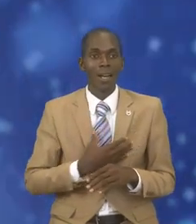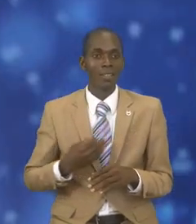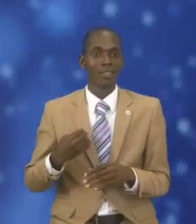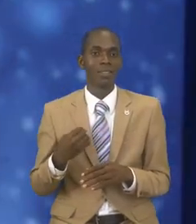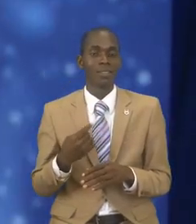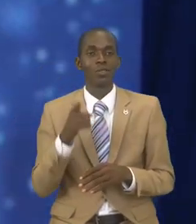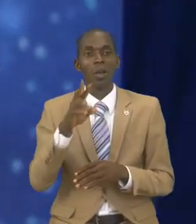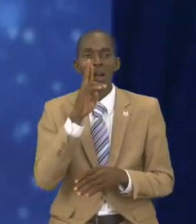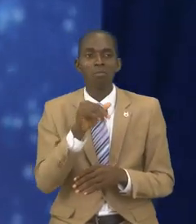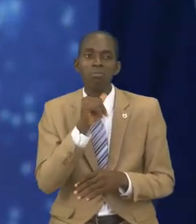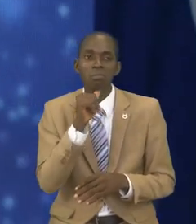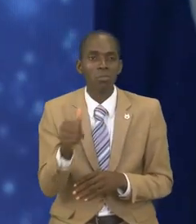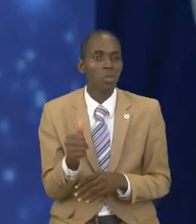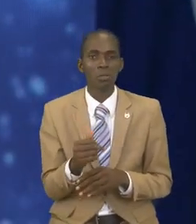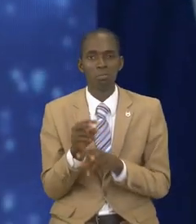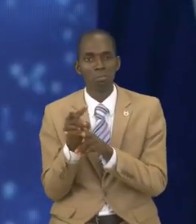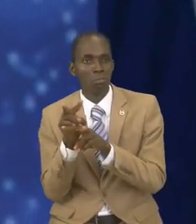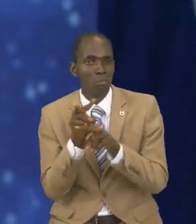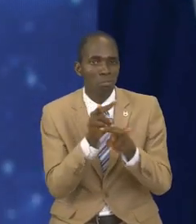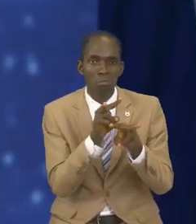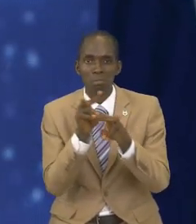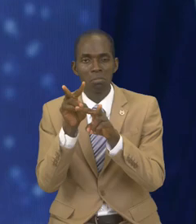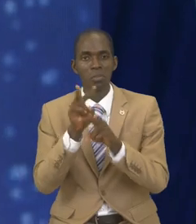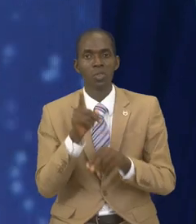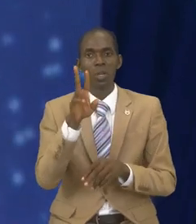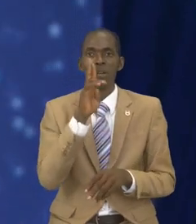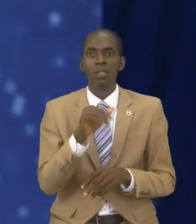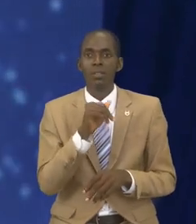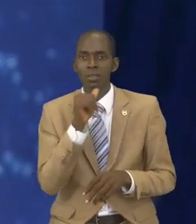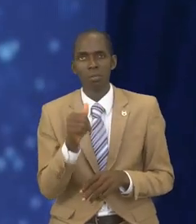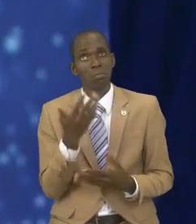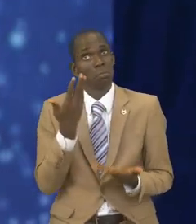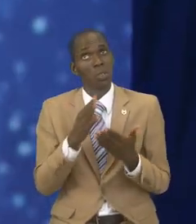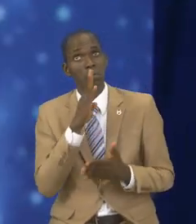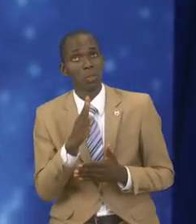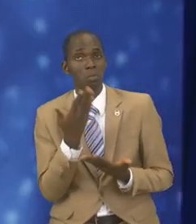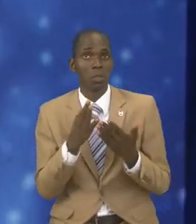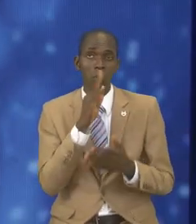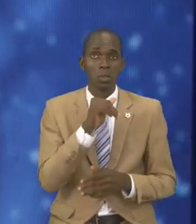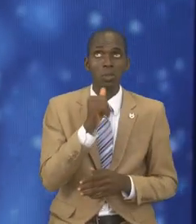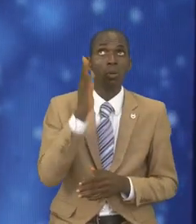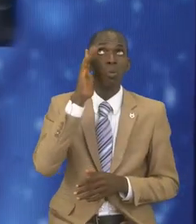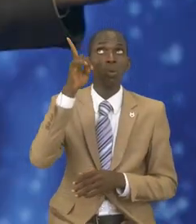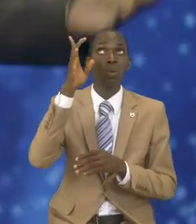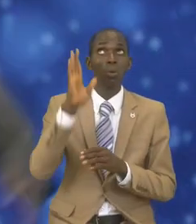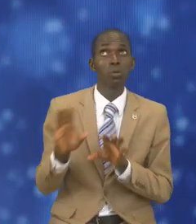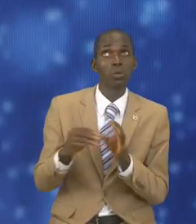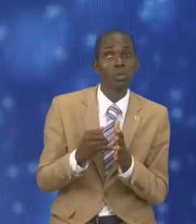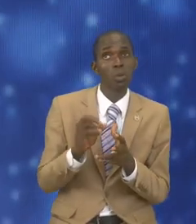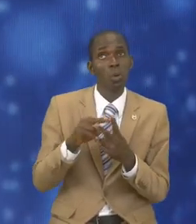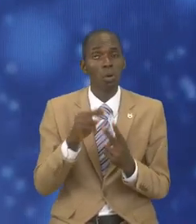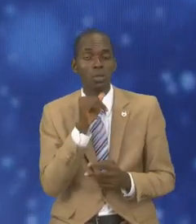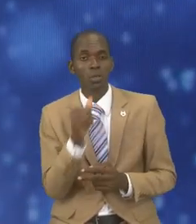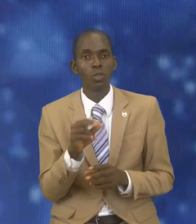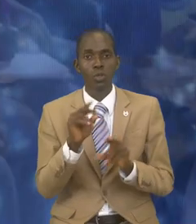you're not looking here and there, you're not saying, will it, will it not, will God do it, will God not do it. When you set